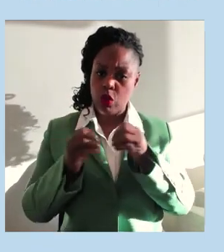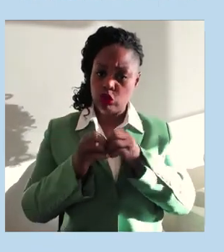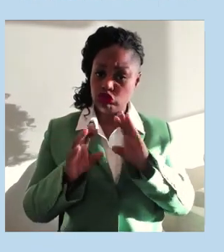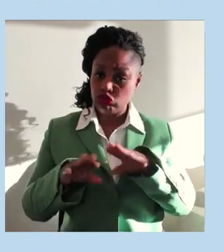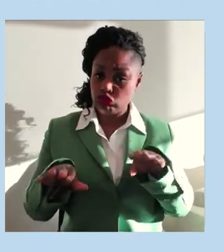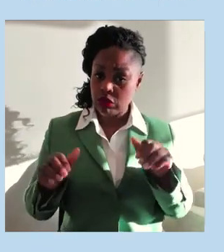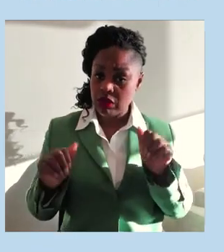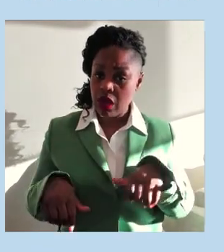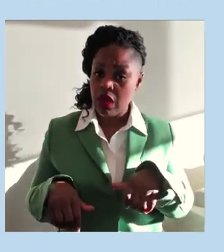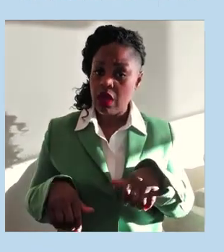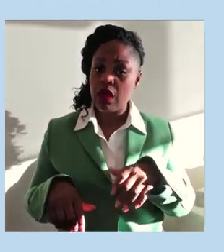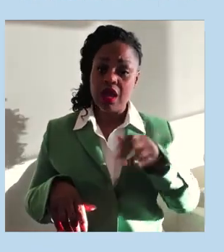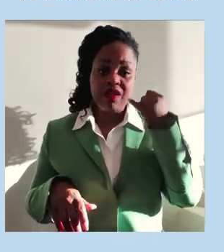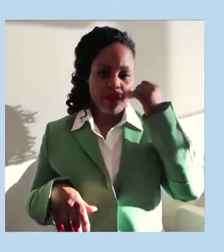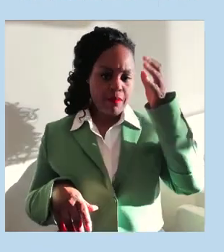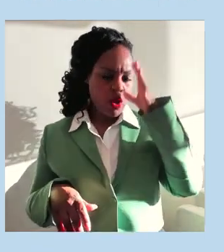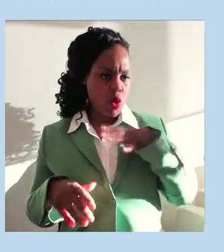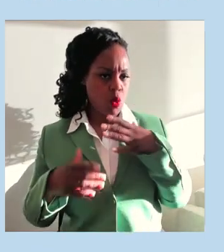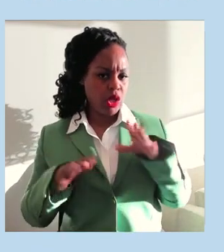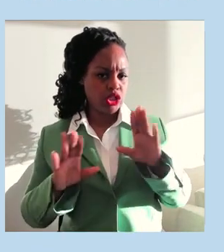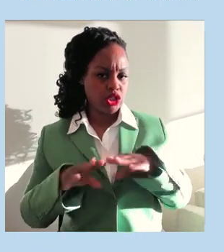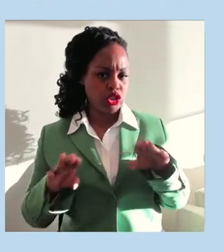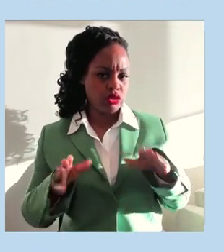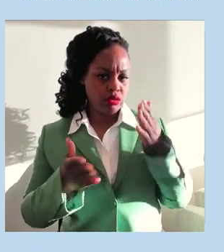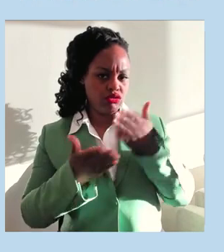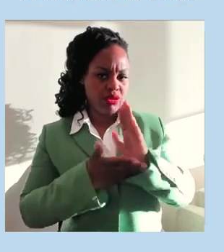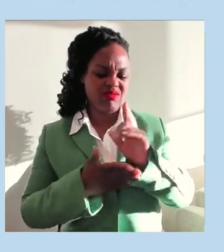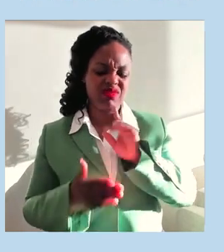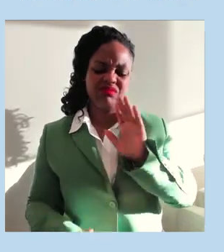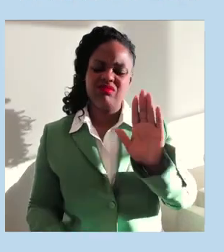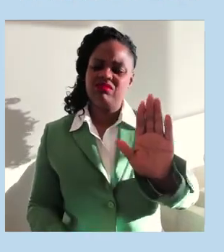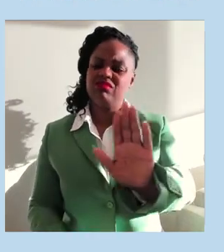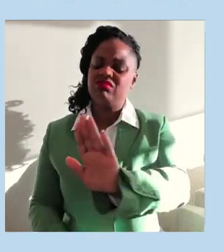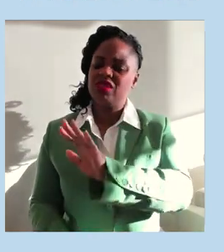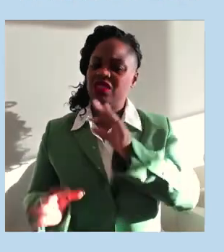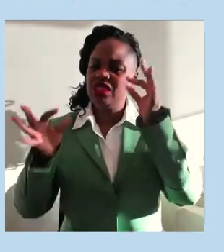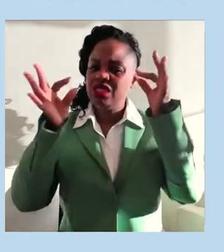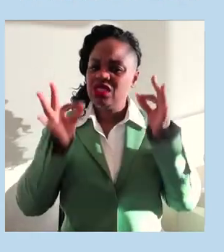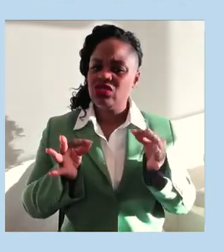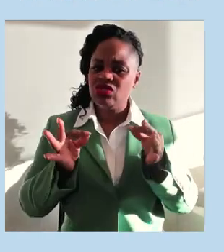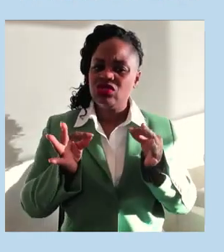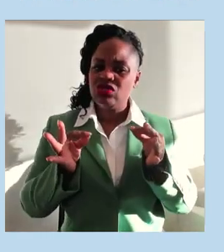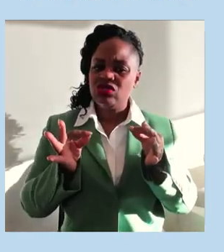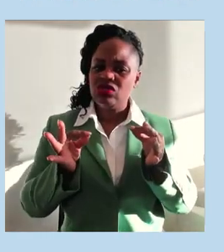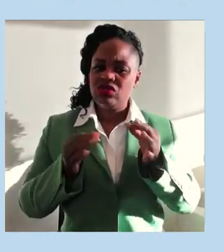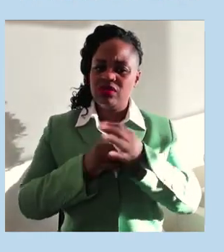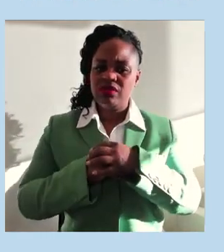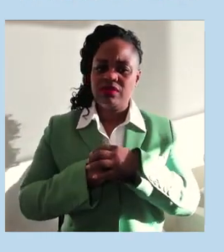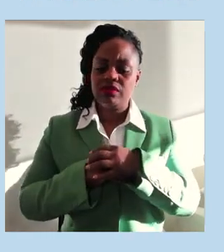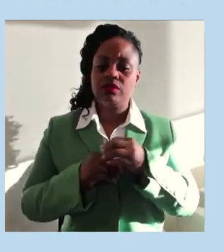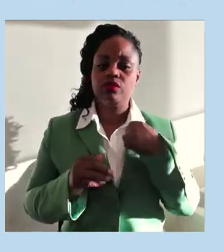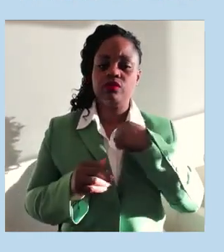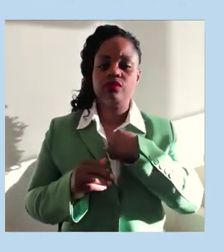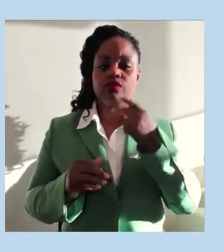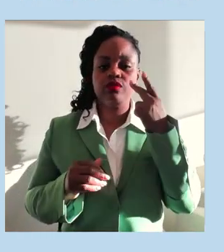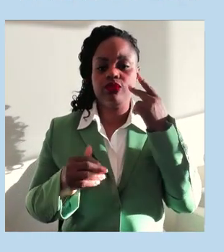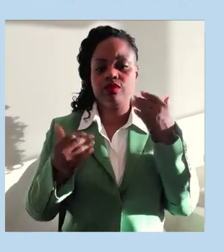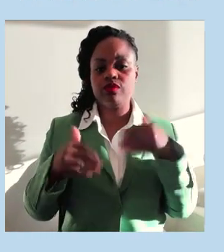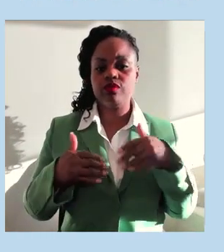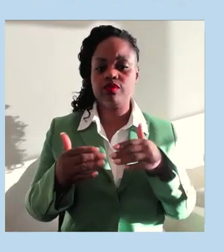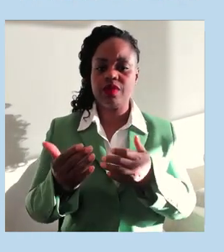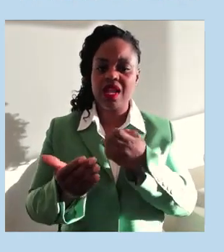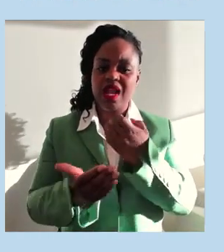that these and other women do, despite the mountains of evidence that investing in women's education and